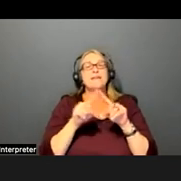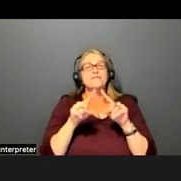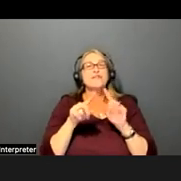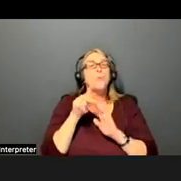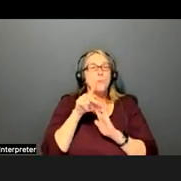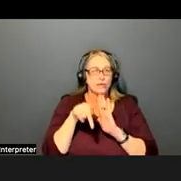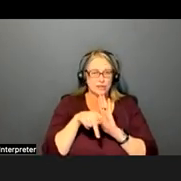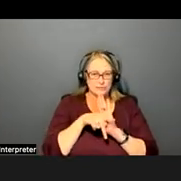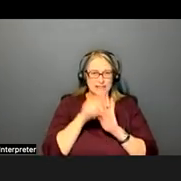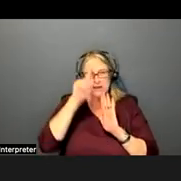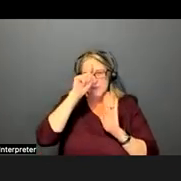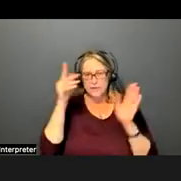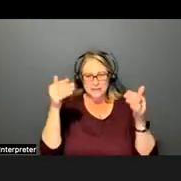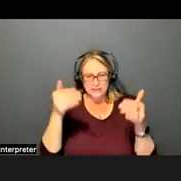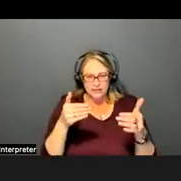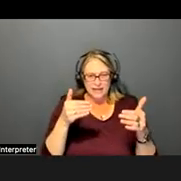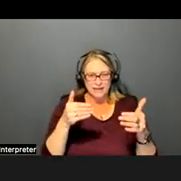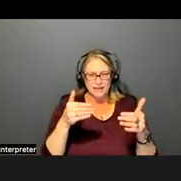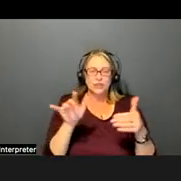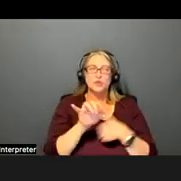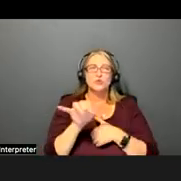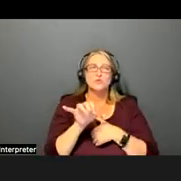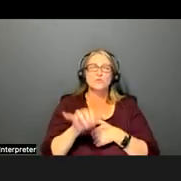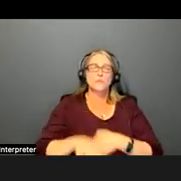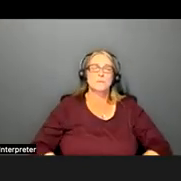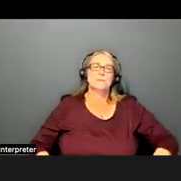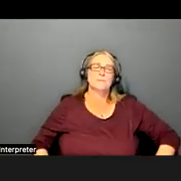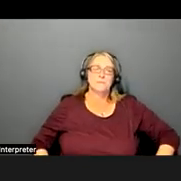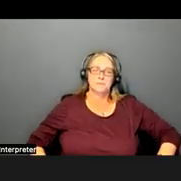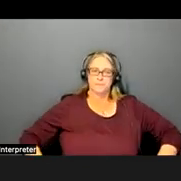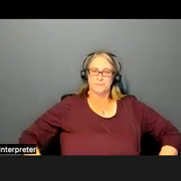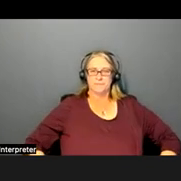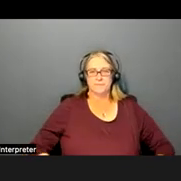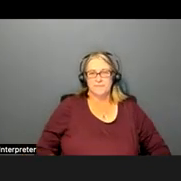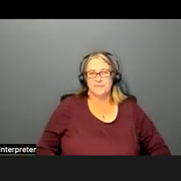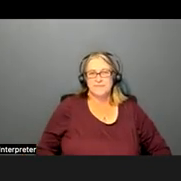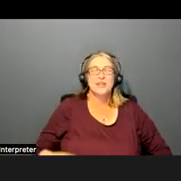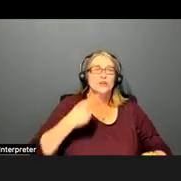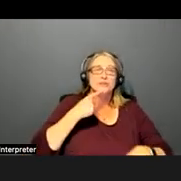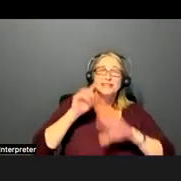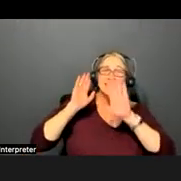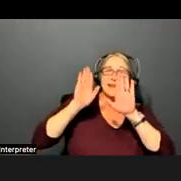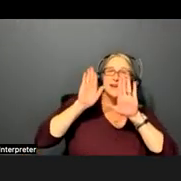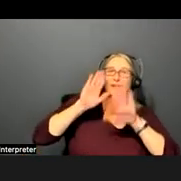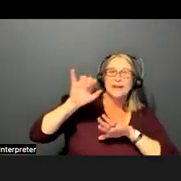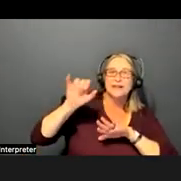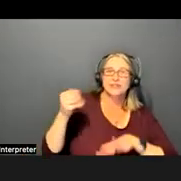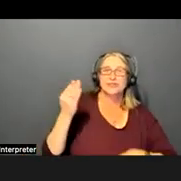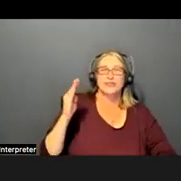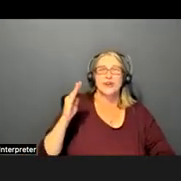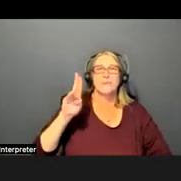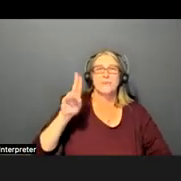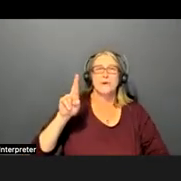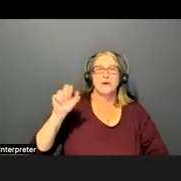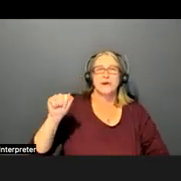I'll be focusing on that as well. So Rashira, you did a great job.